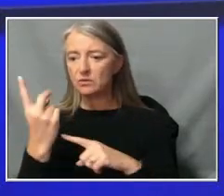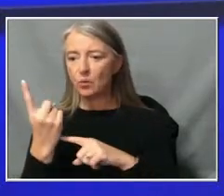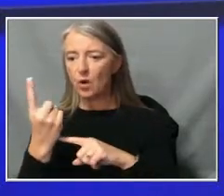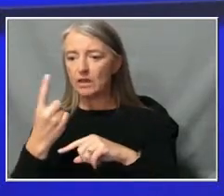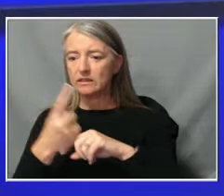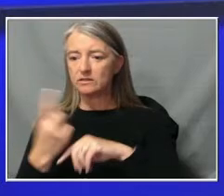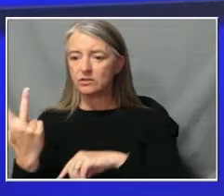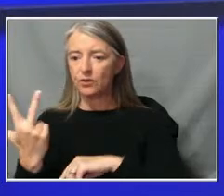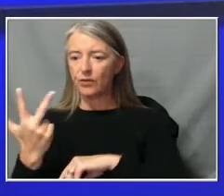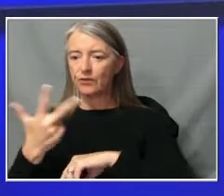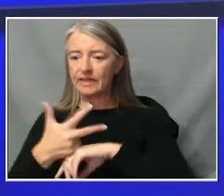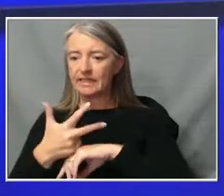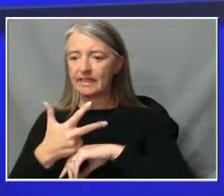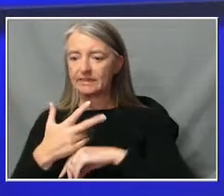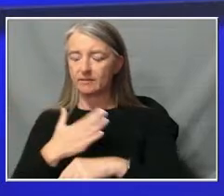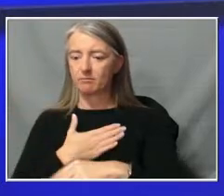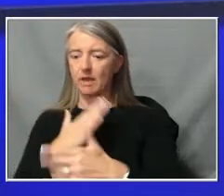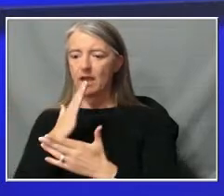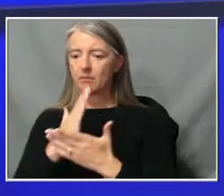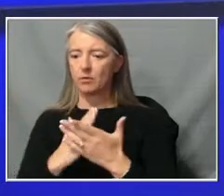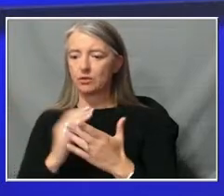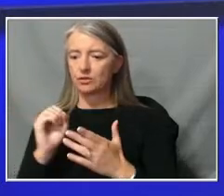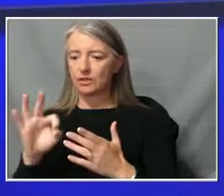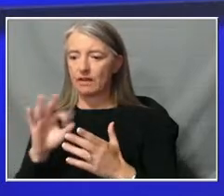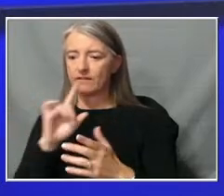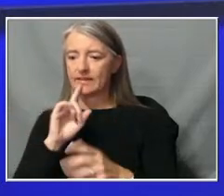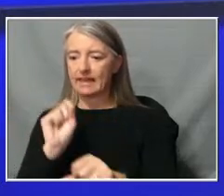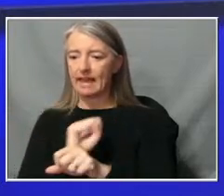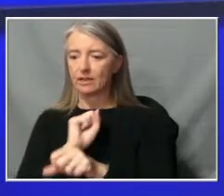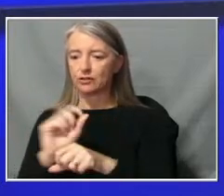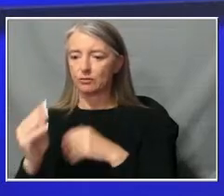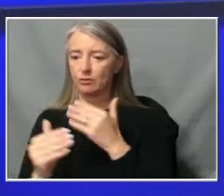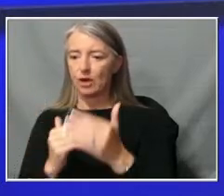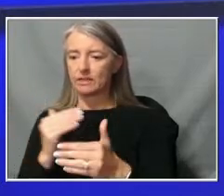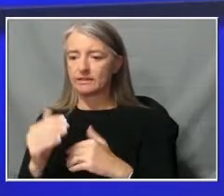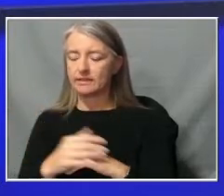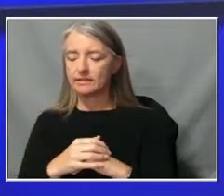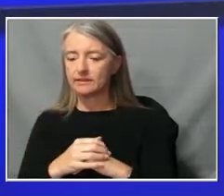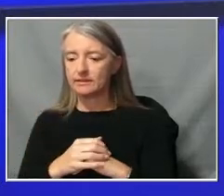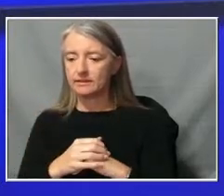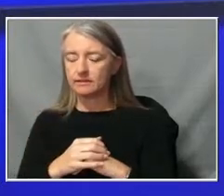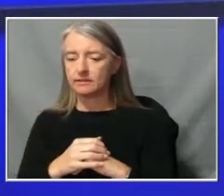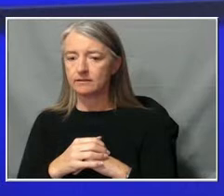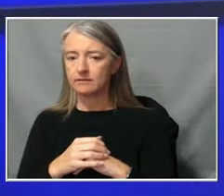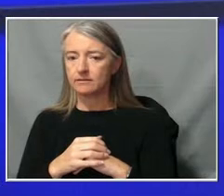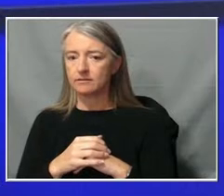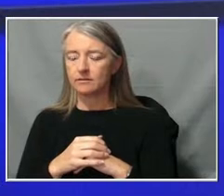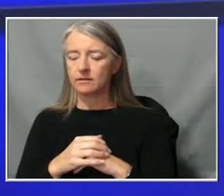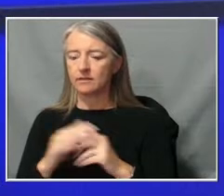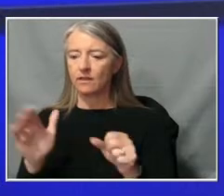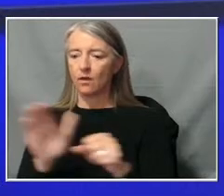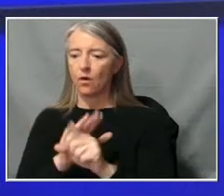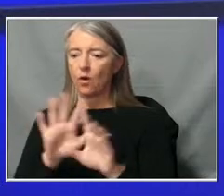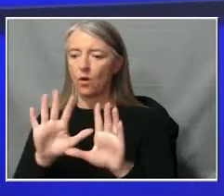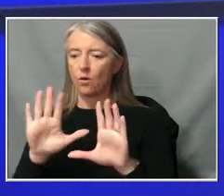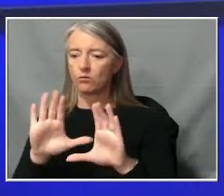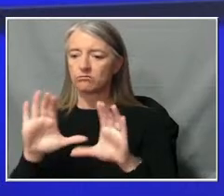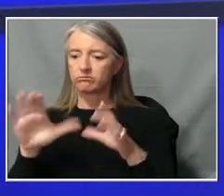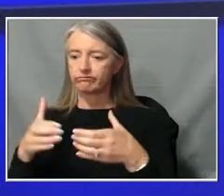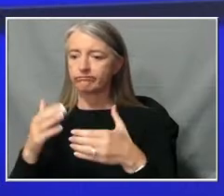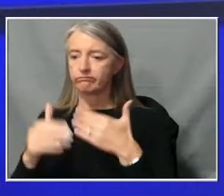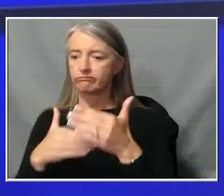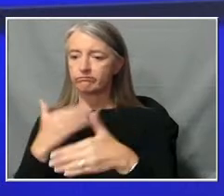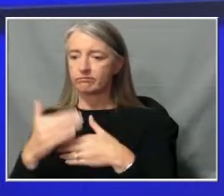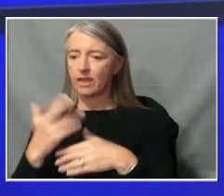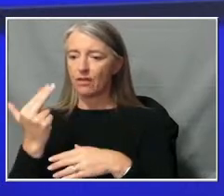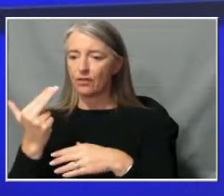that's just my portion of the actual process. There's the whole process for protons. We have a